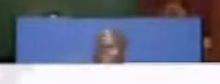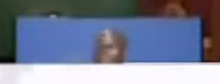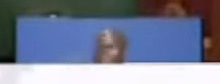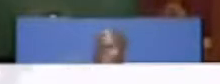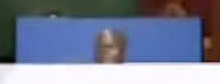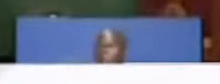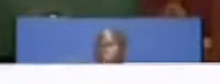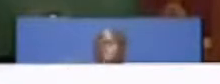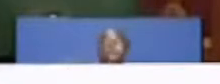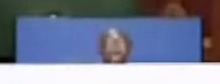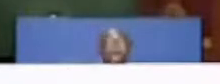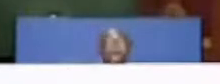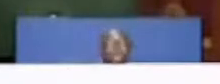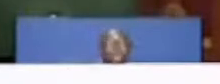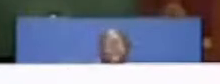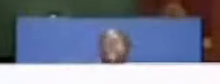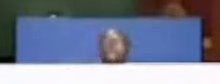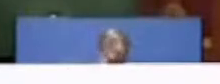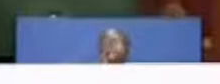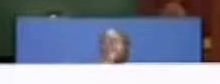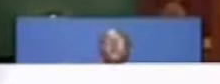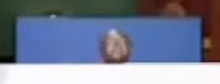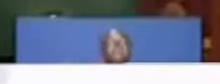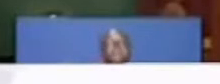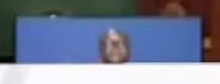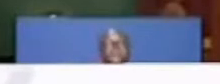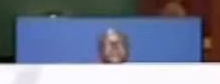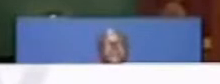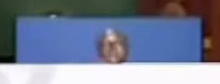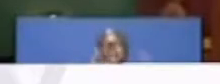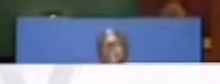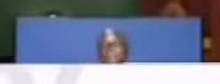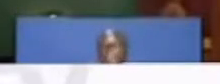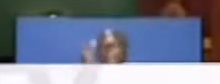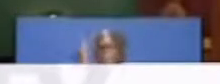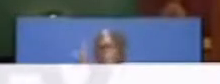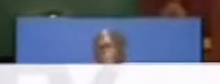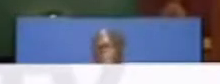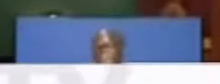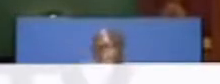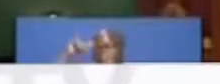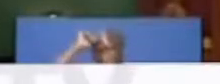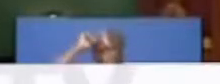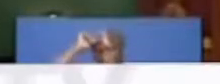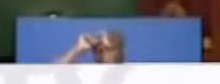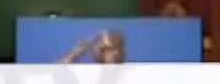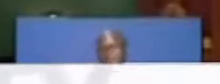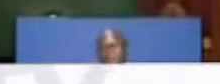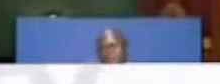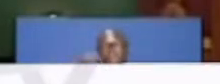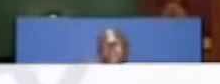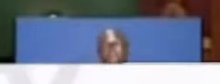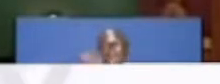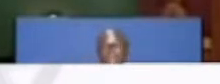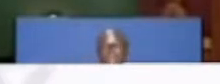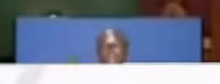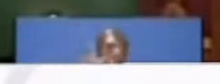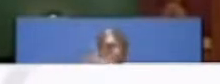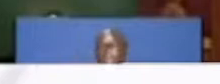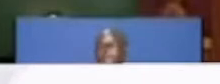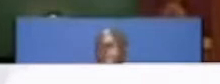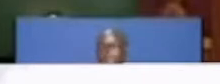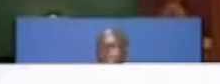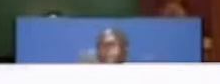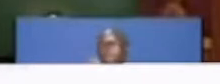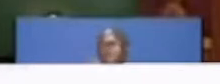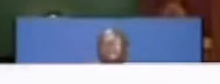Where there is no access to clean drinking water, there is no dignity. And that is why my administration prioritized and succeeded in providing